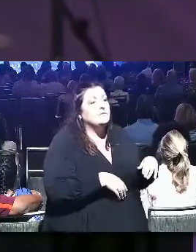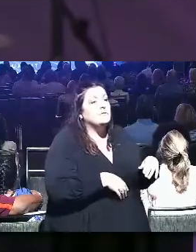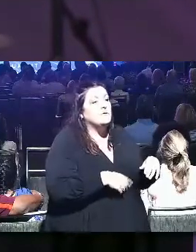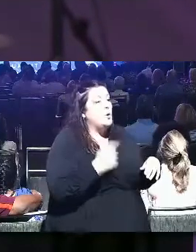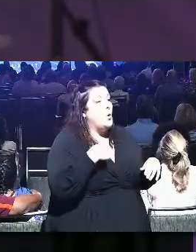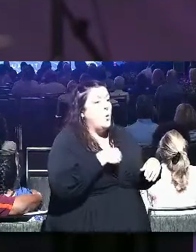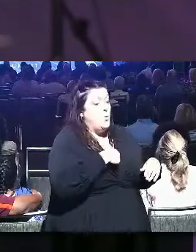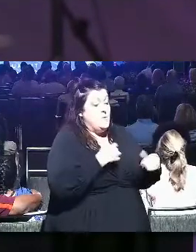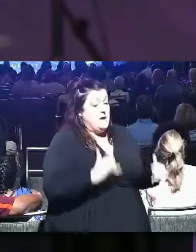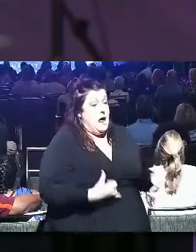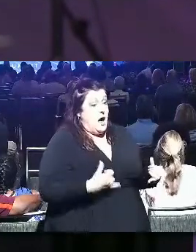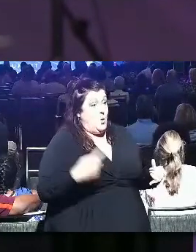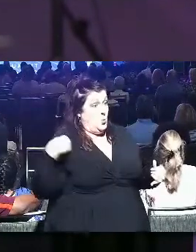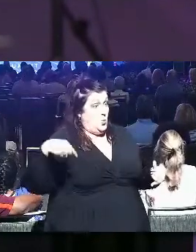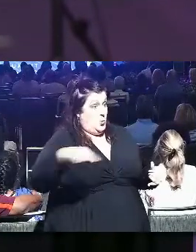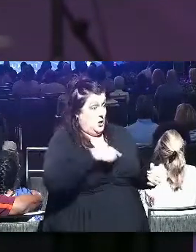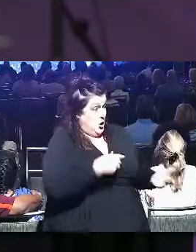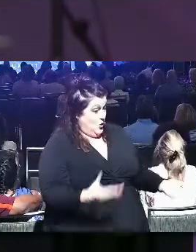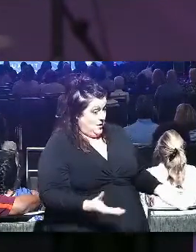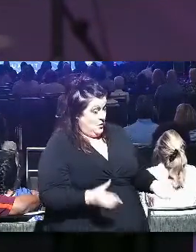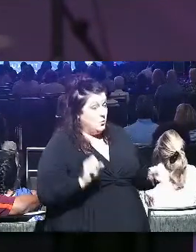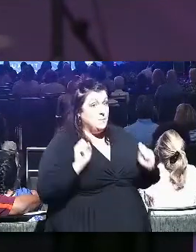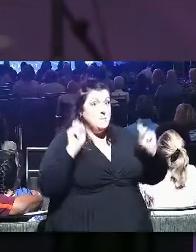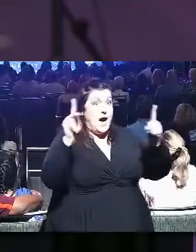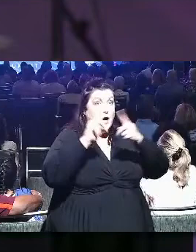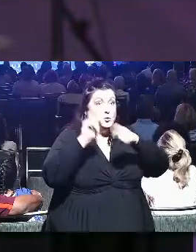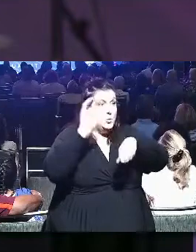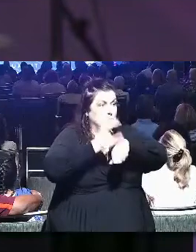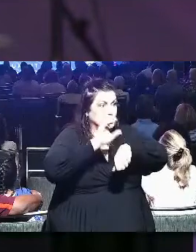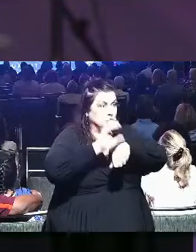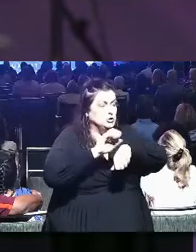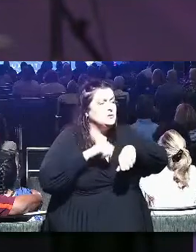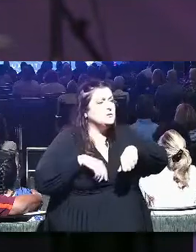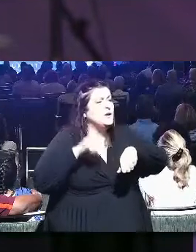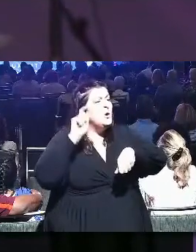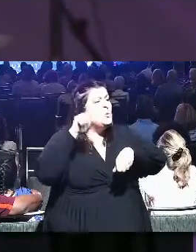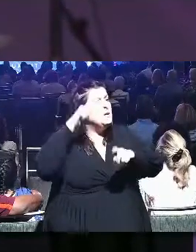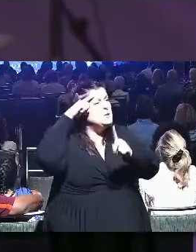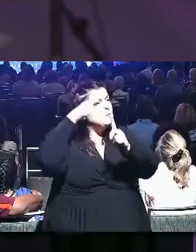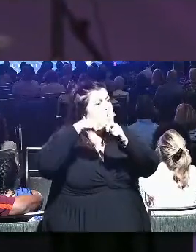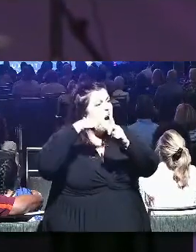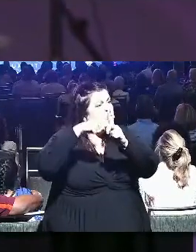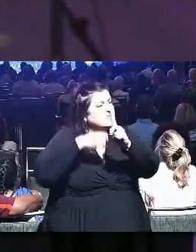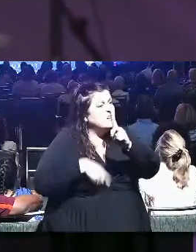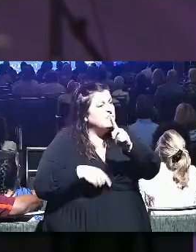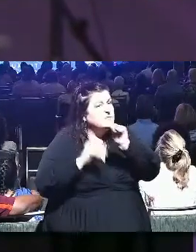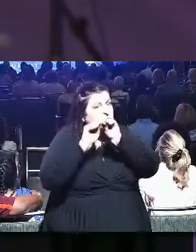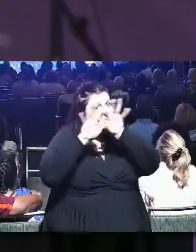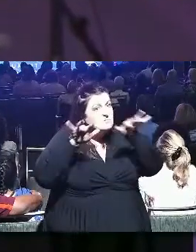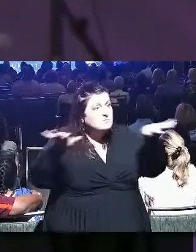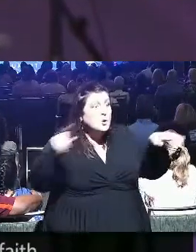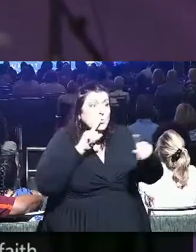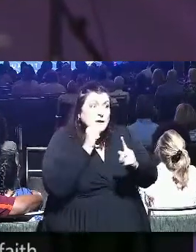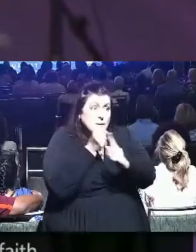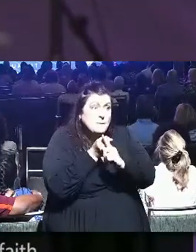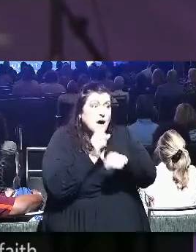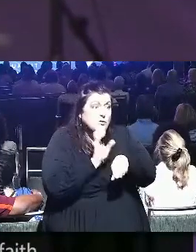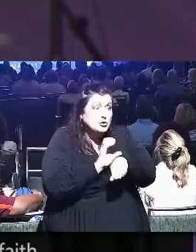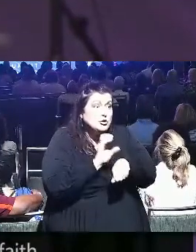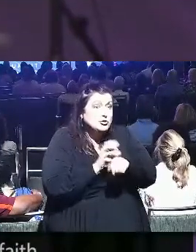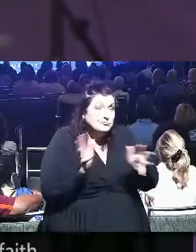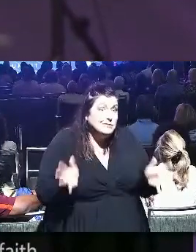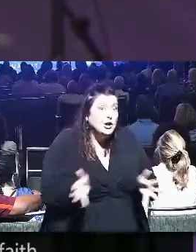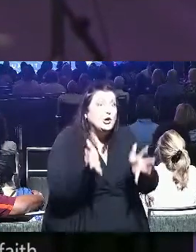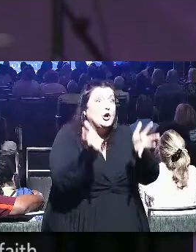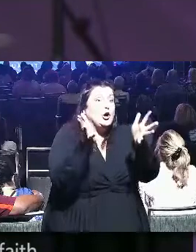positive leaven that provides encouragement and faith for our family in Christ,